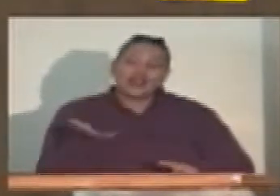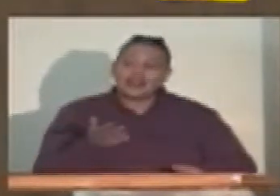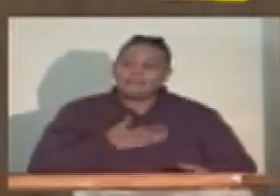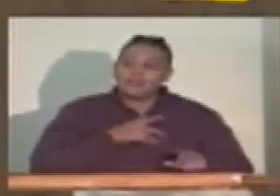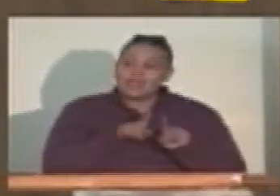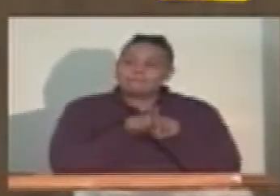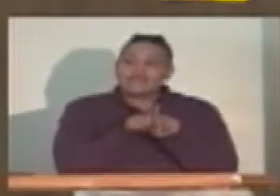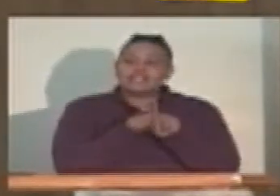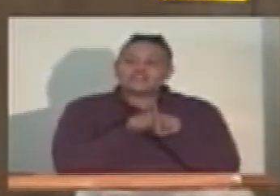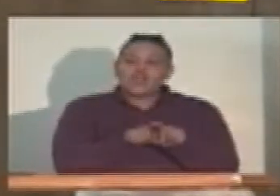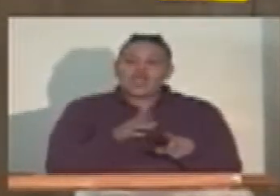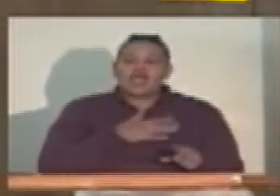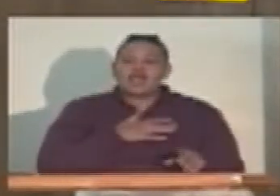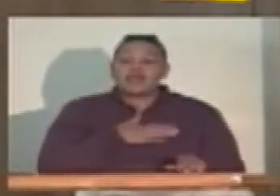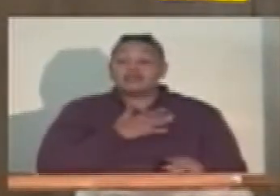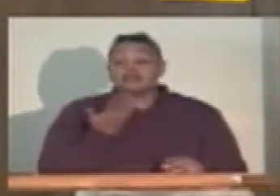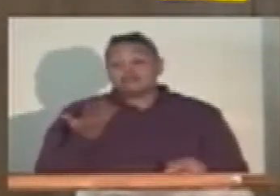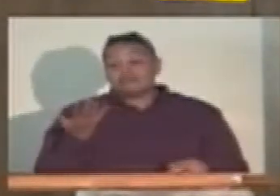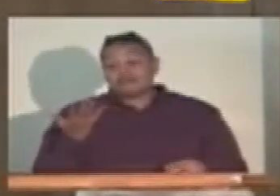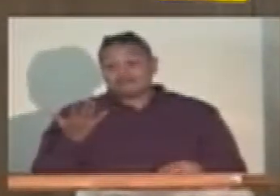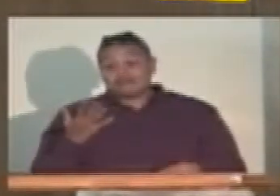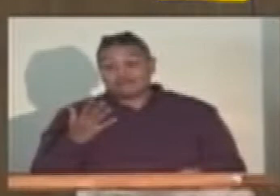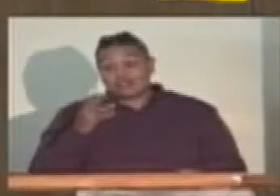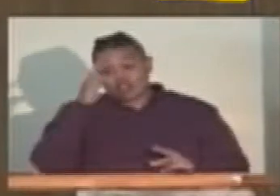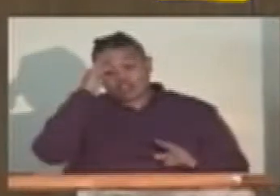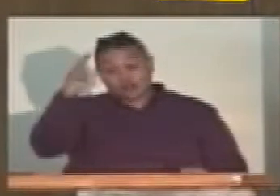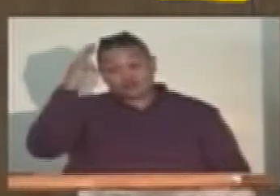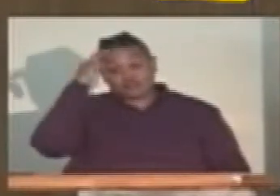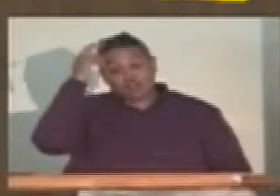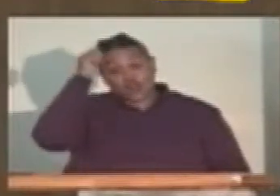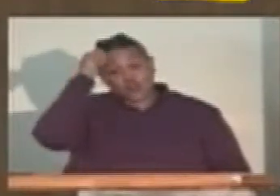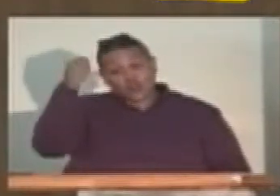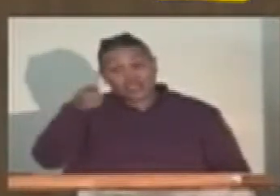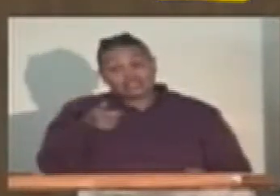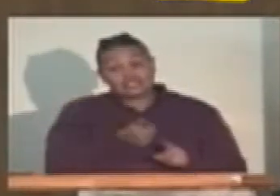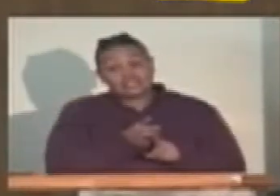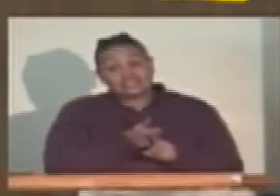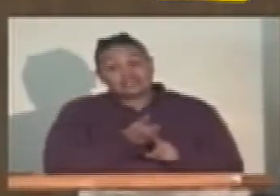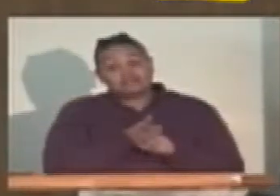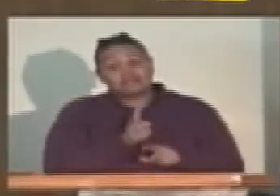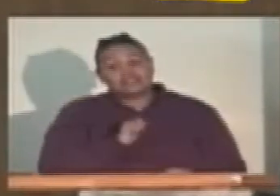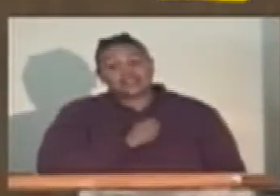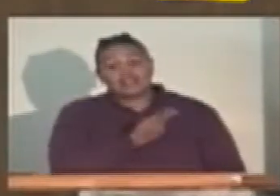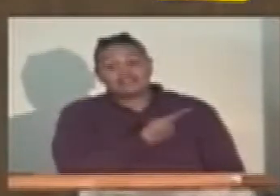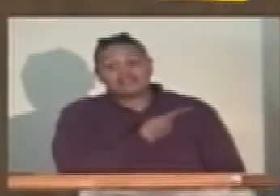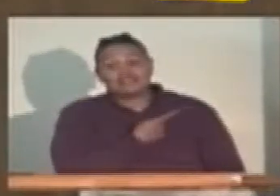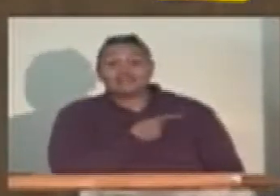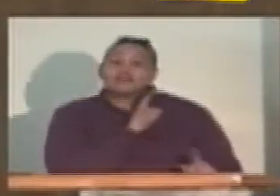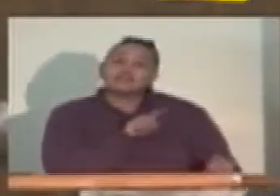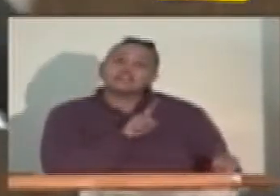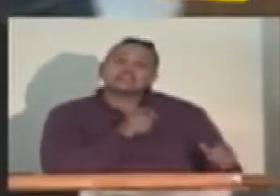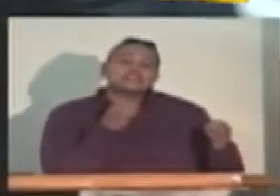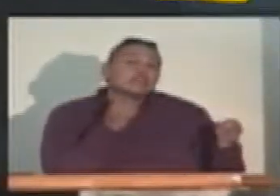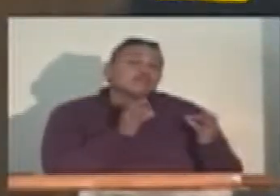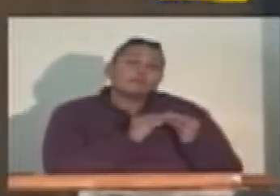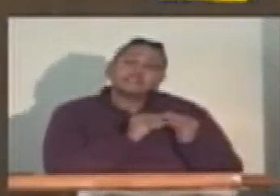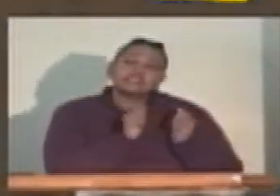mentor and colleague, Albert Ronald, tweets, myself, we have attended several meetings